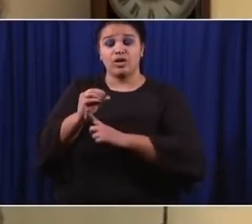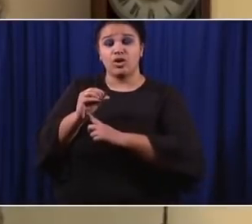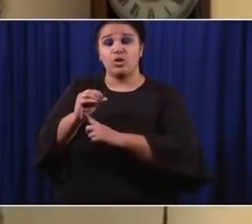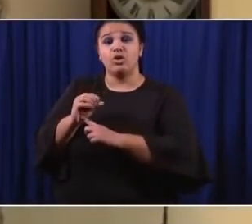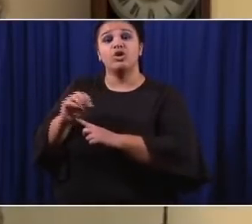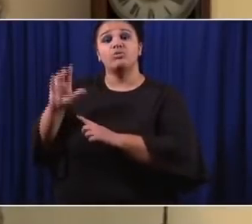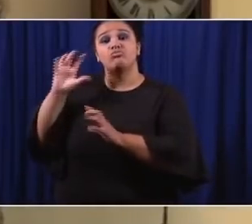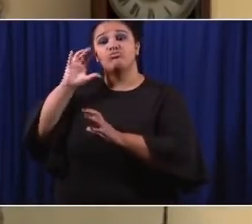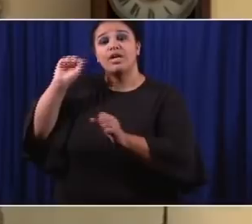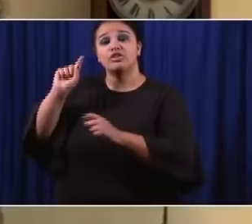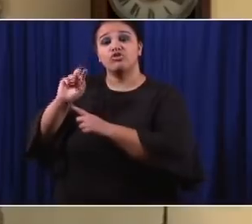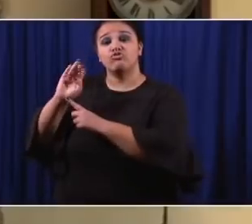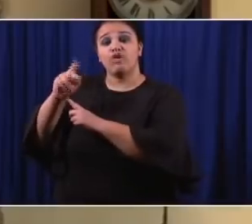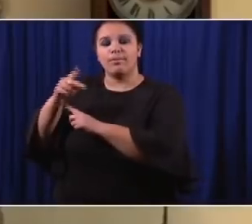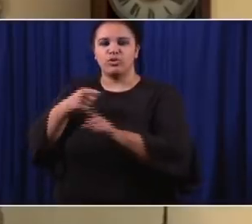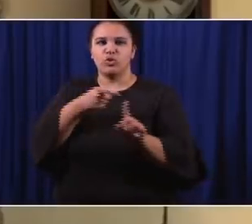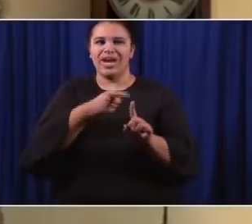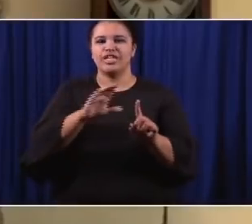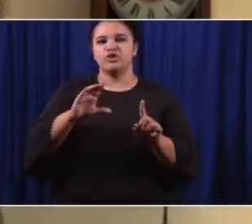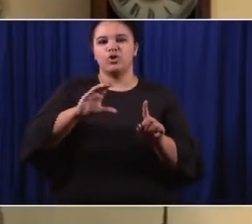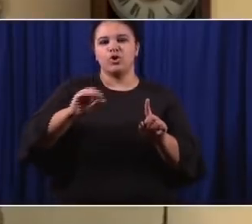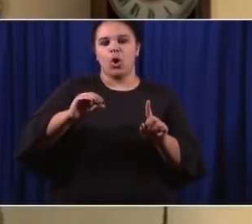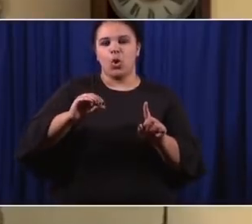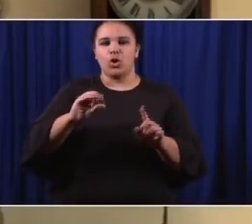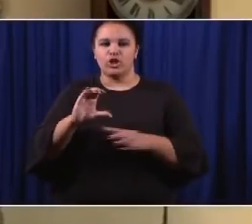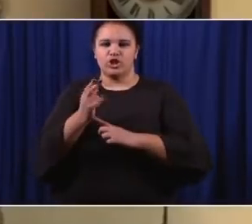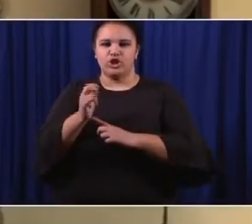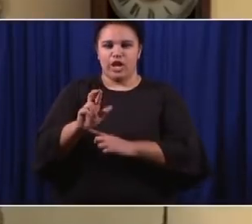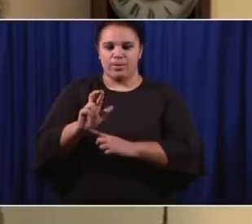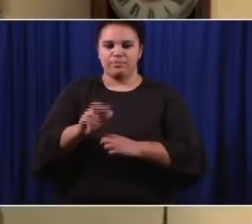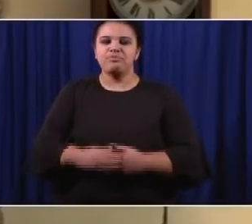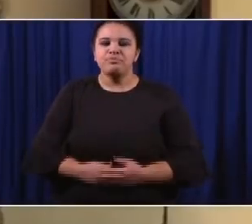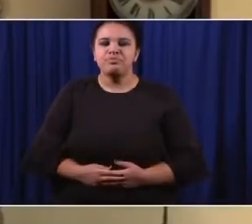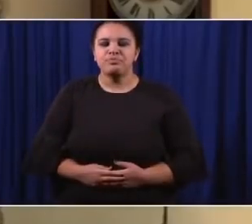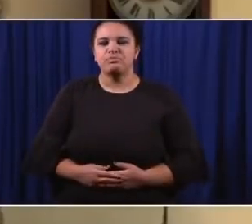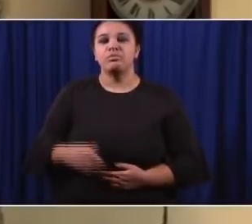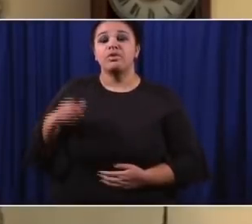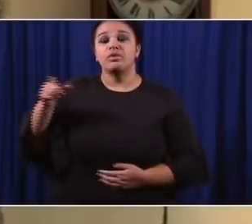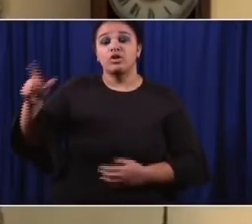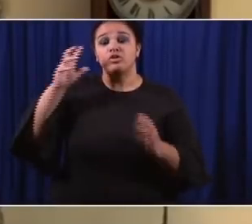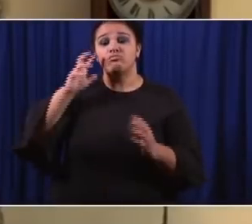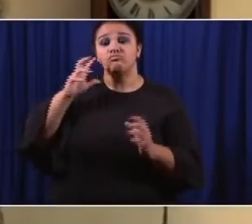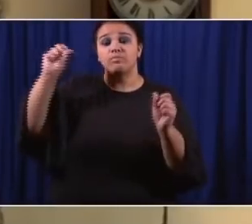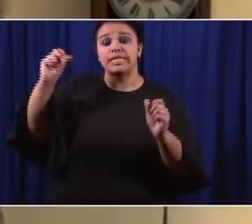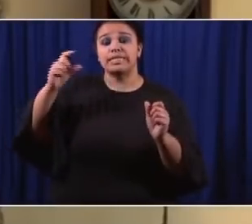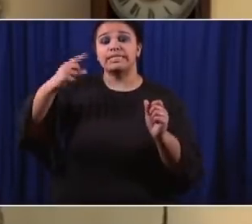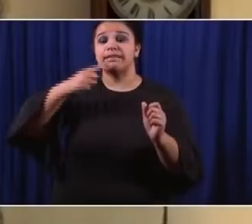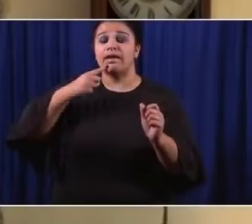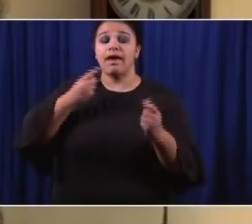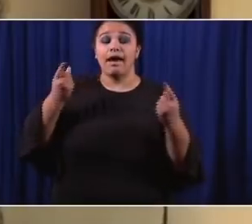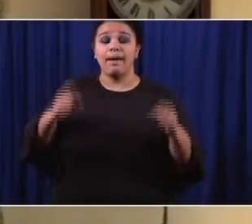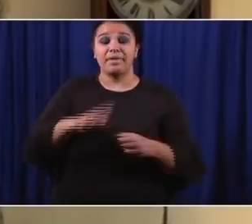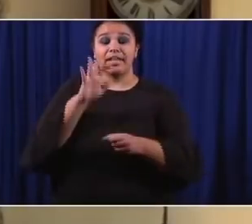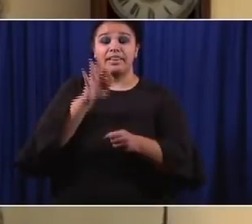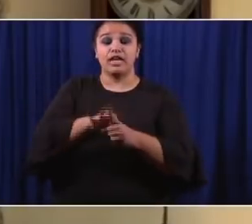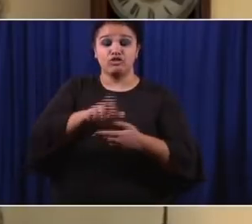The president again cast doubt on the legitimacy of any election that didn't make him winner, and he would not say that